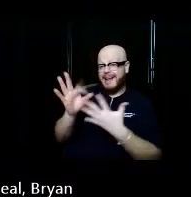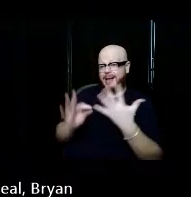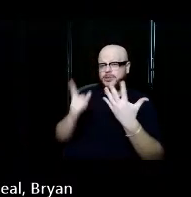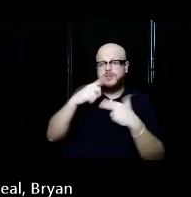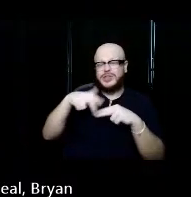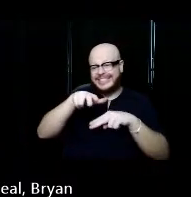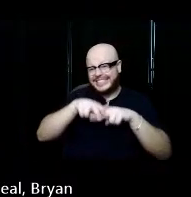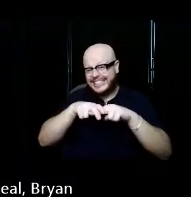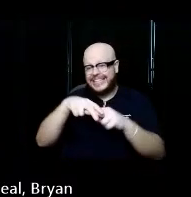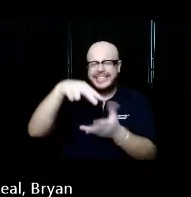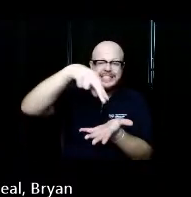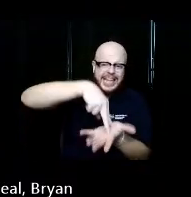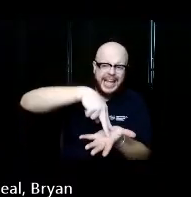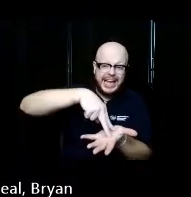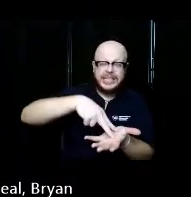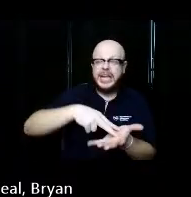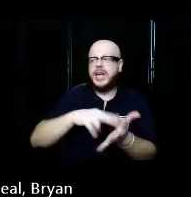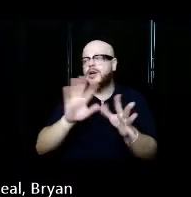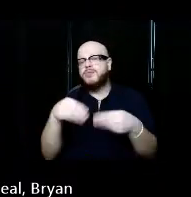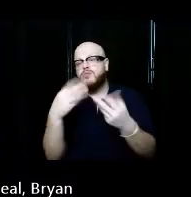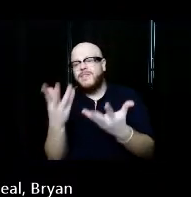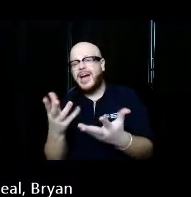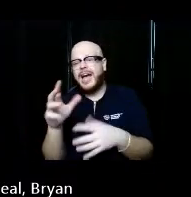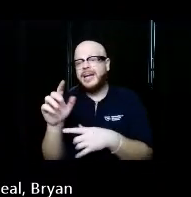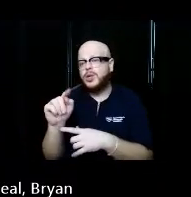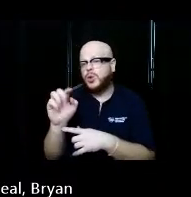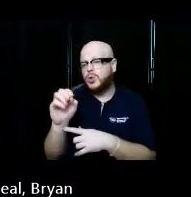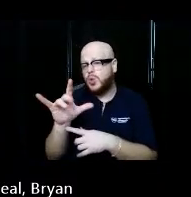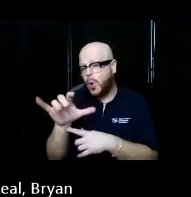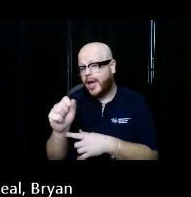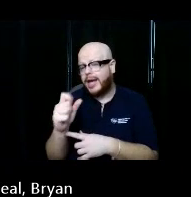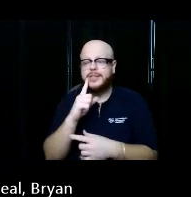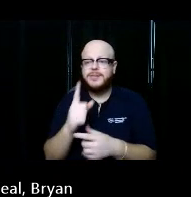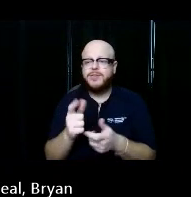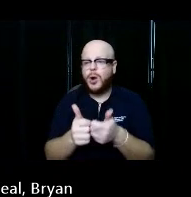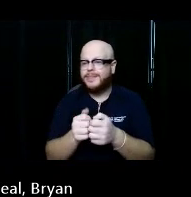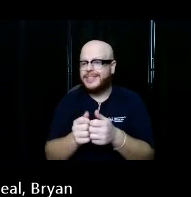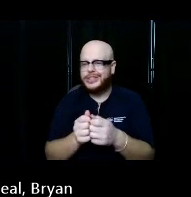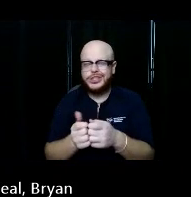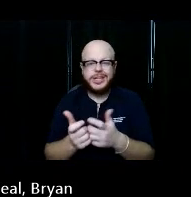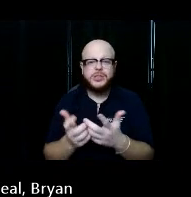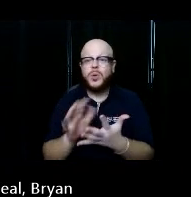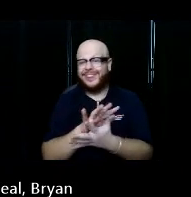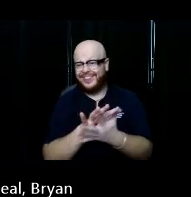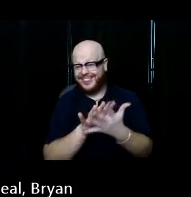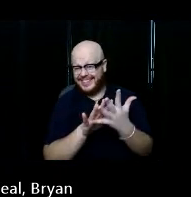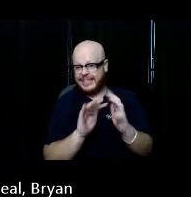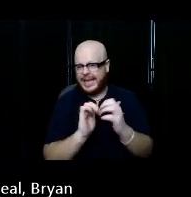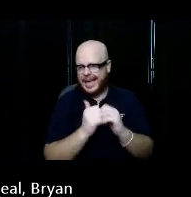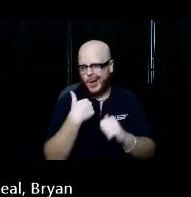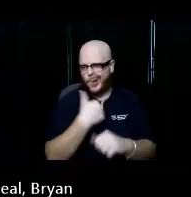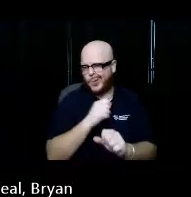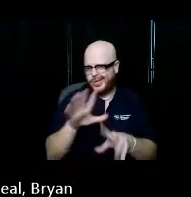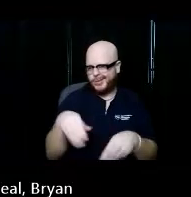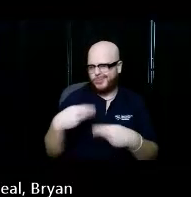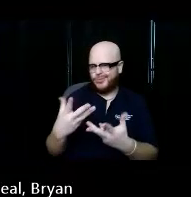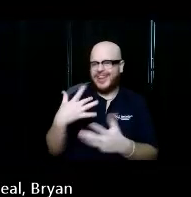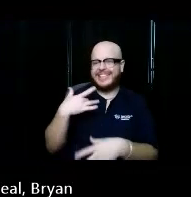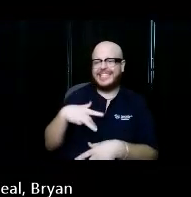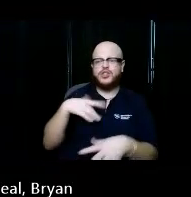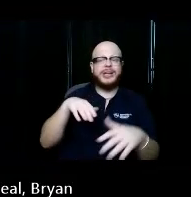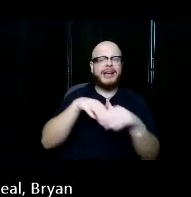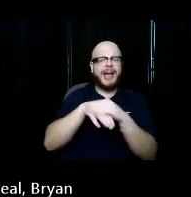standing, provide some fidget toys. And these are ways that we can ensure that we are providing sensory accessibility for these